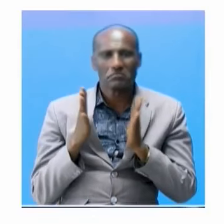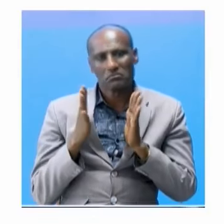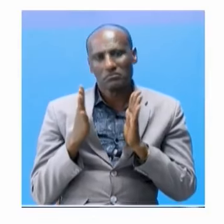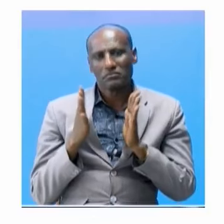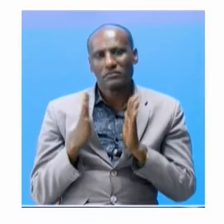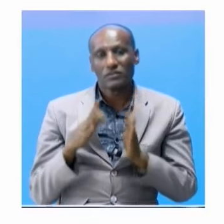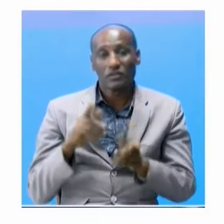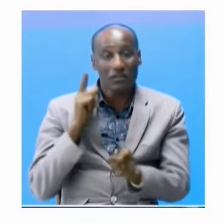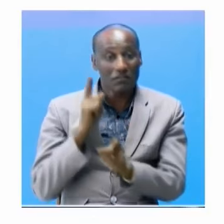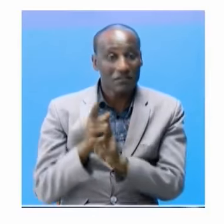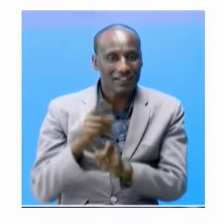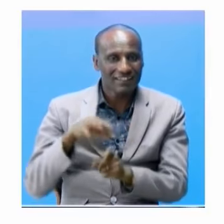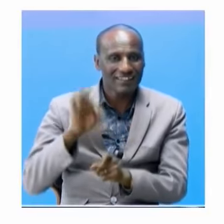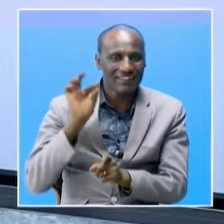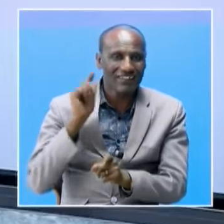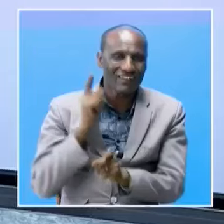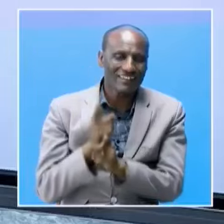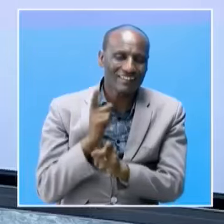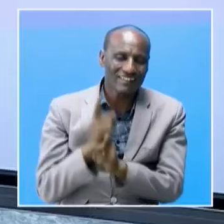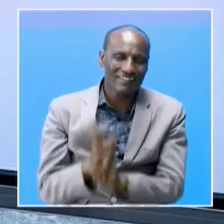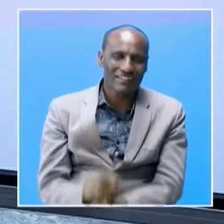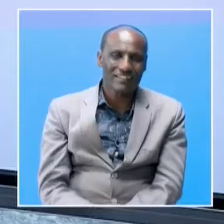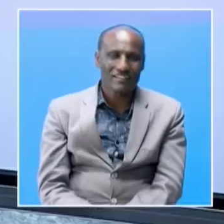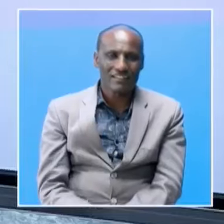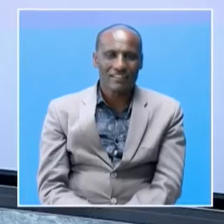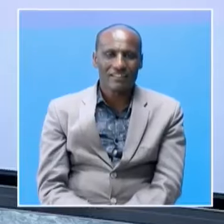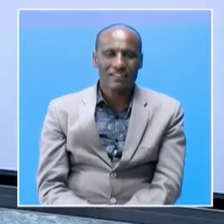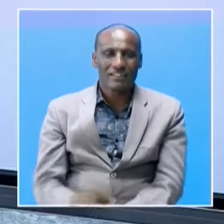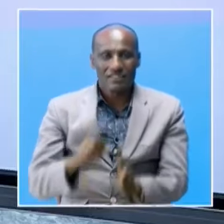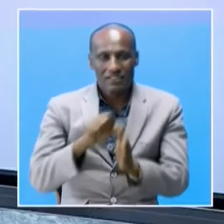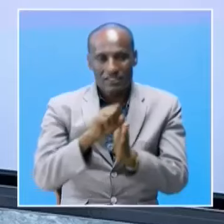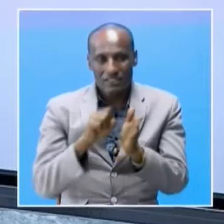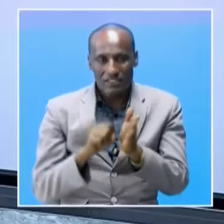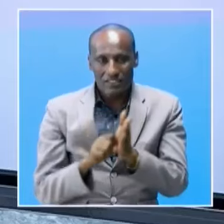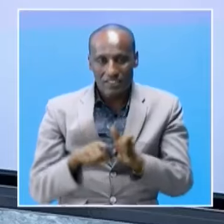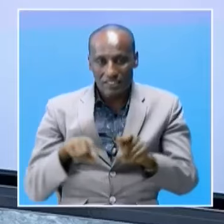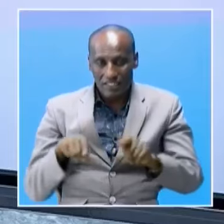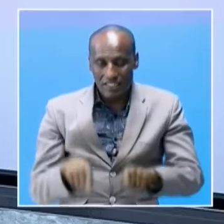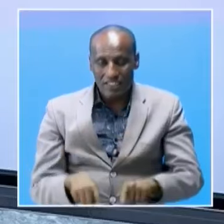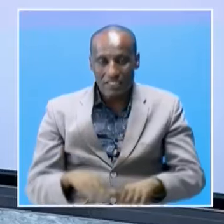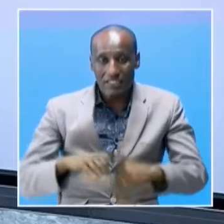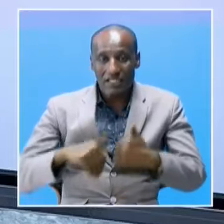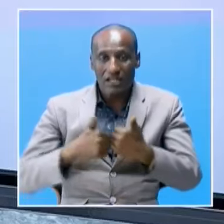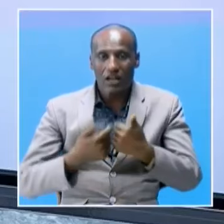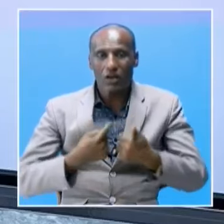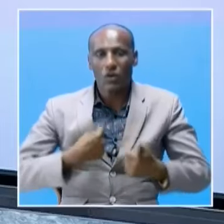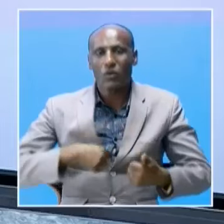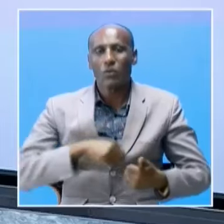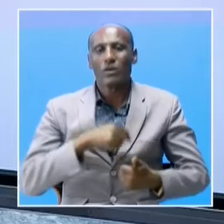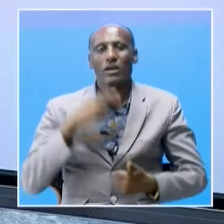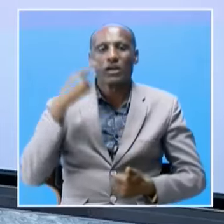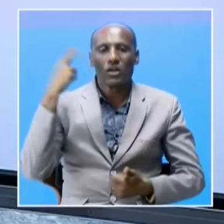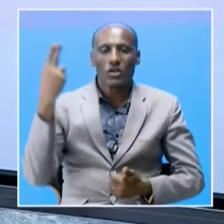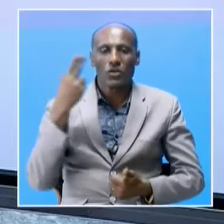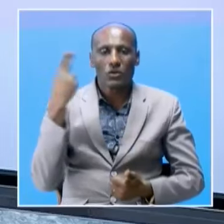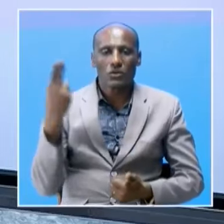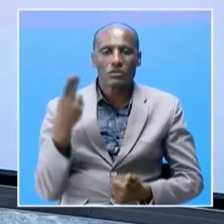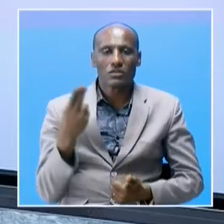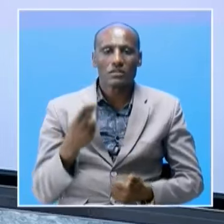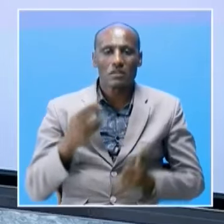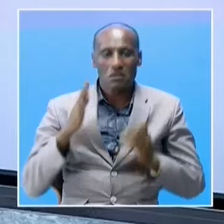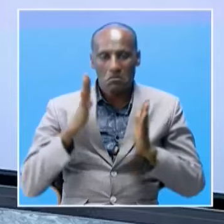have got the correct answer. So, this is how we use may, could,